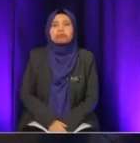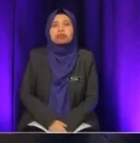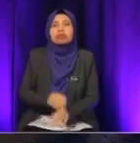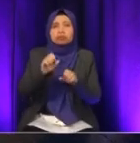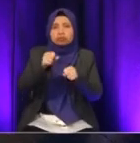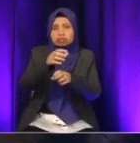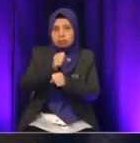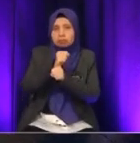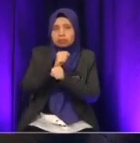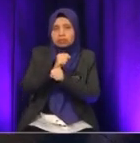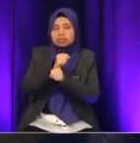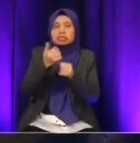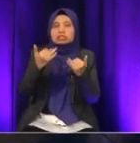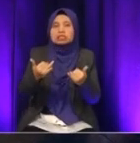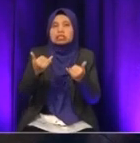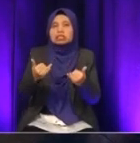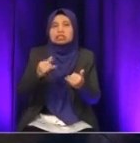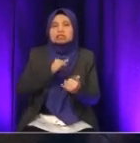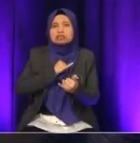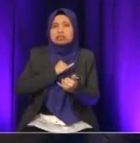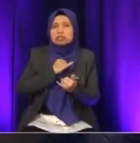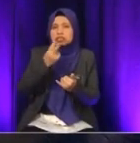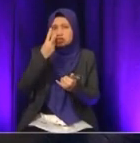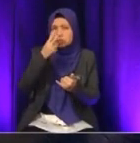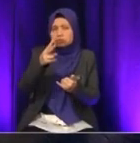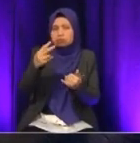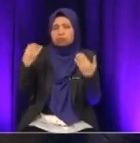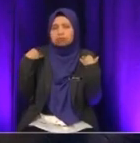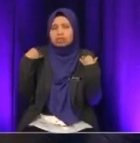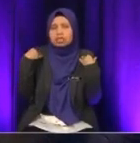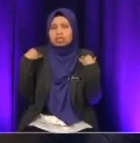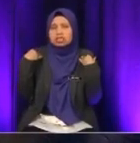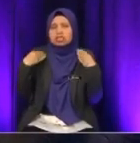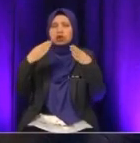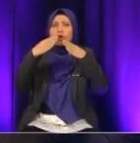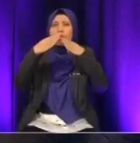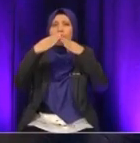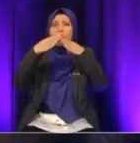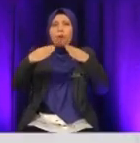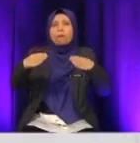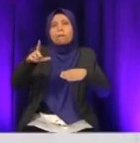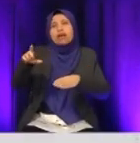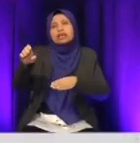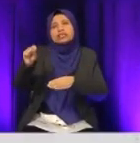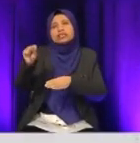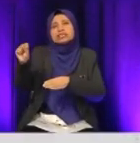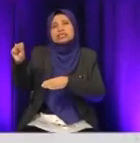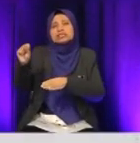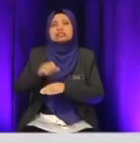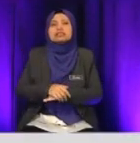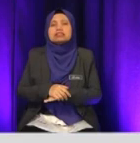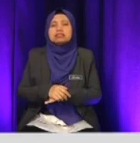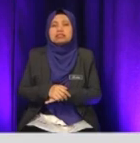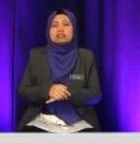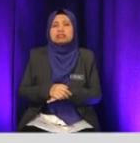one pupil yes, for now. Yes, no problem. I see homeless. Yes. I also Where see donation. Okay. The second line. So here is